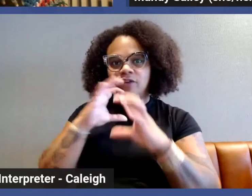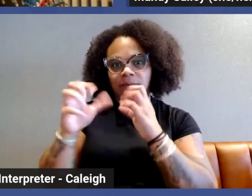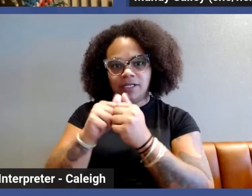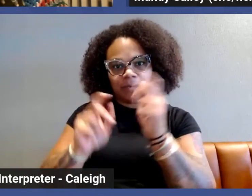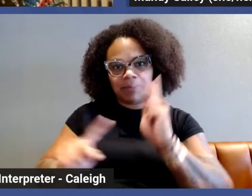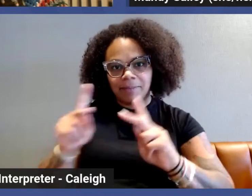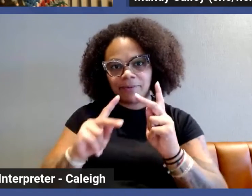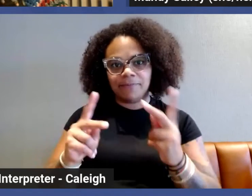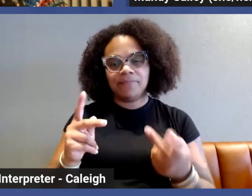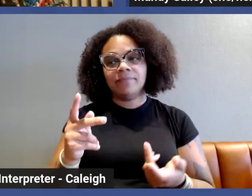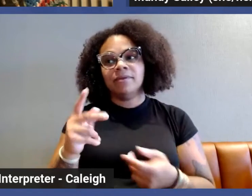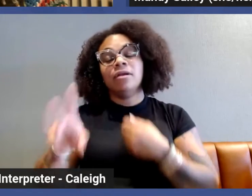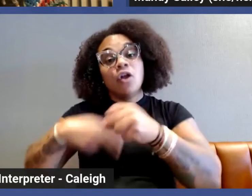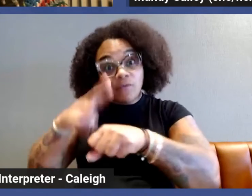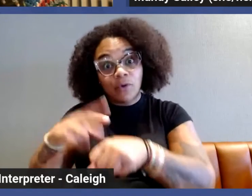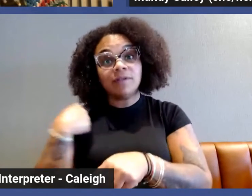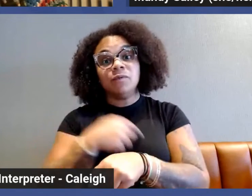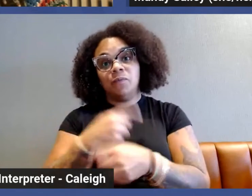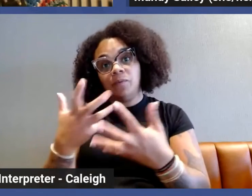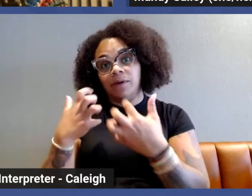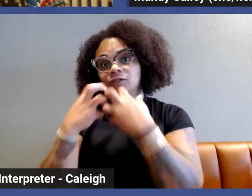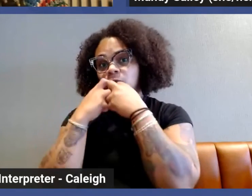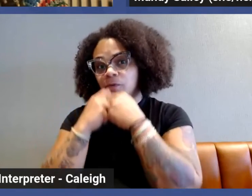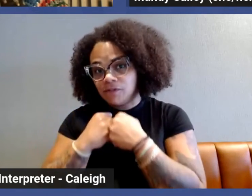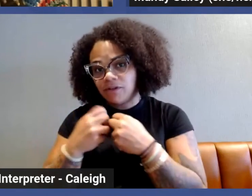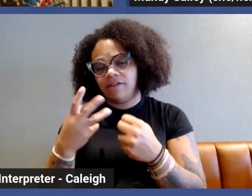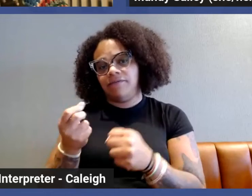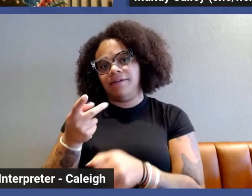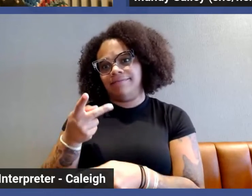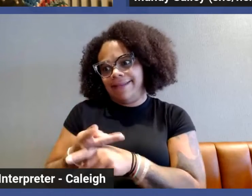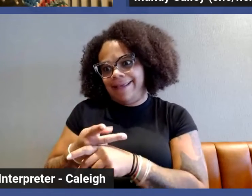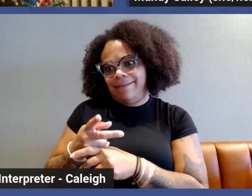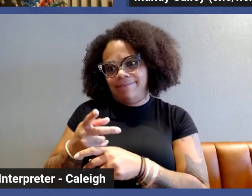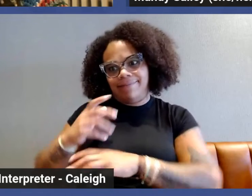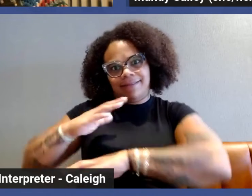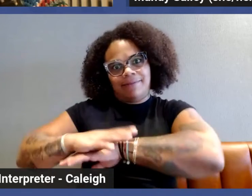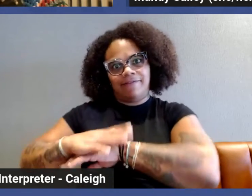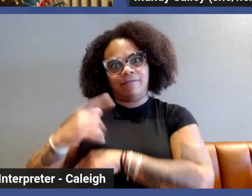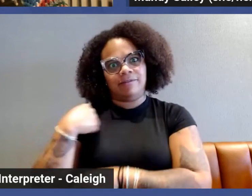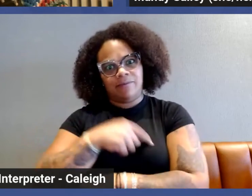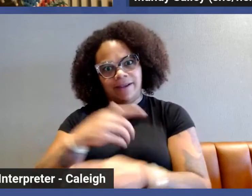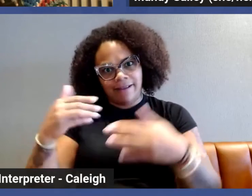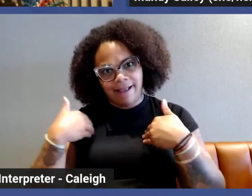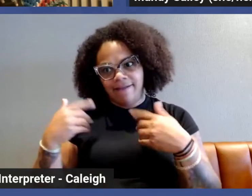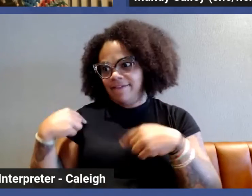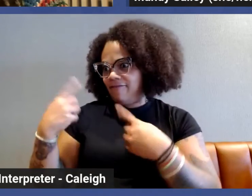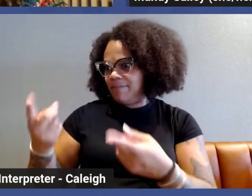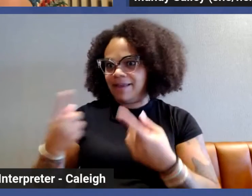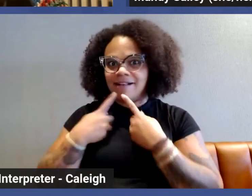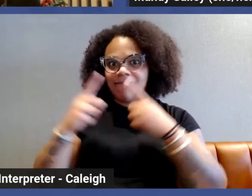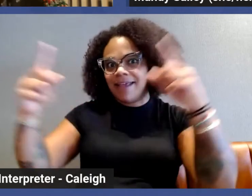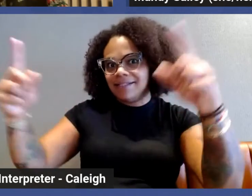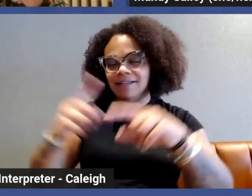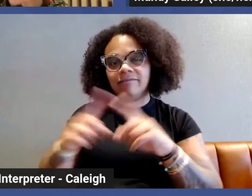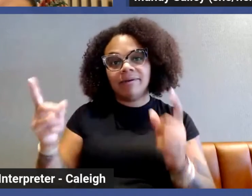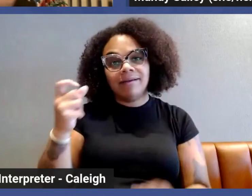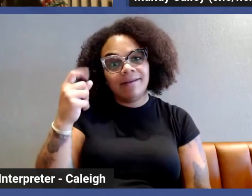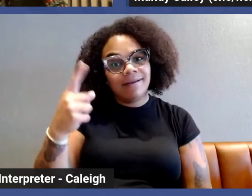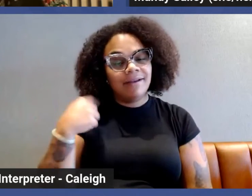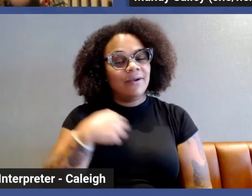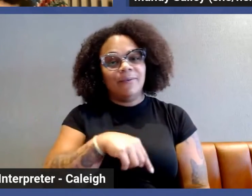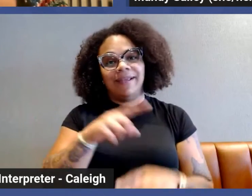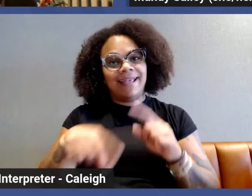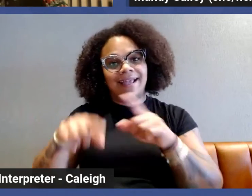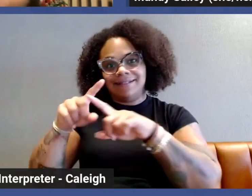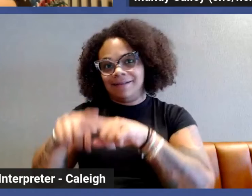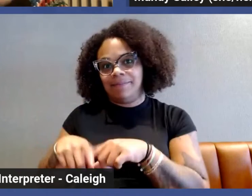want to preserve and somehow find a way to maintain these tools that have been so effective, we're not going to be able to rely